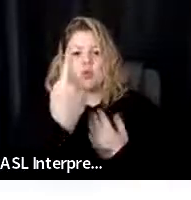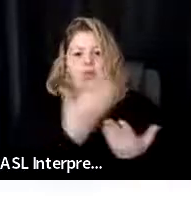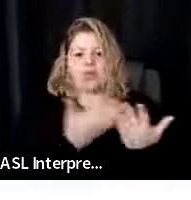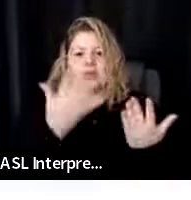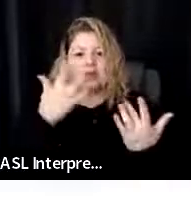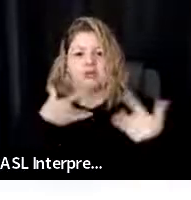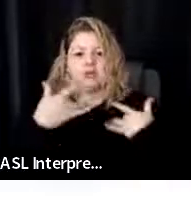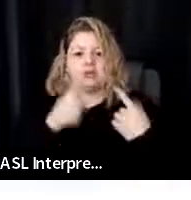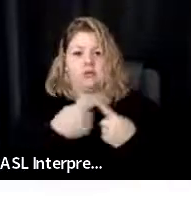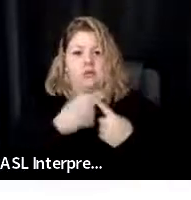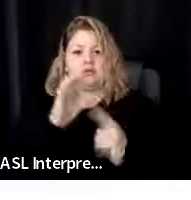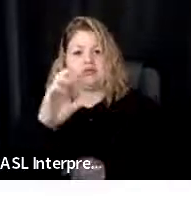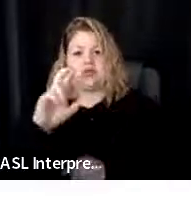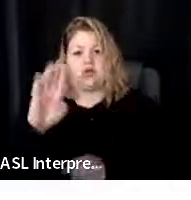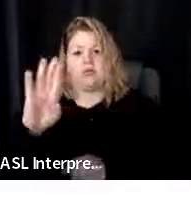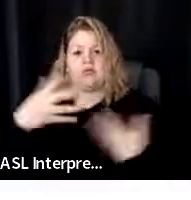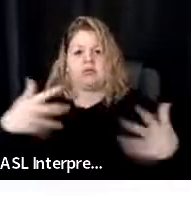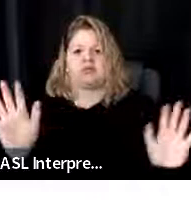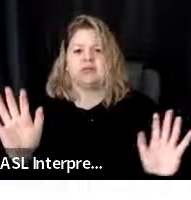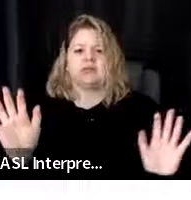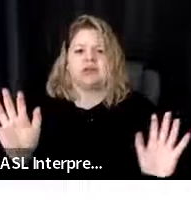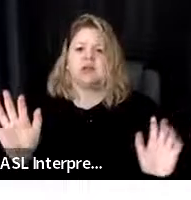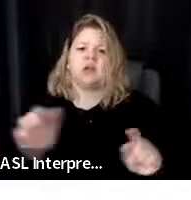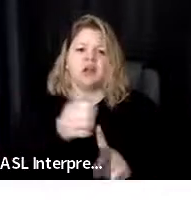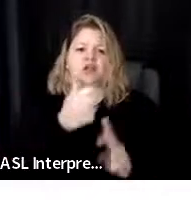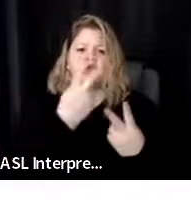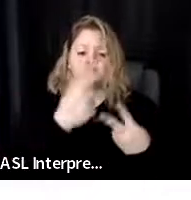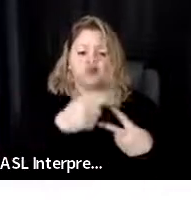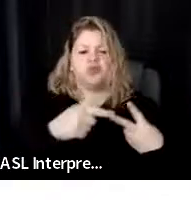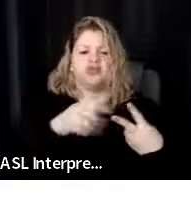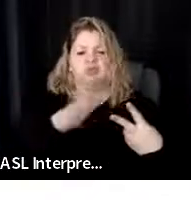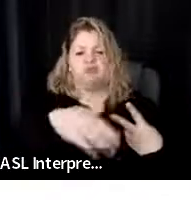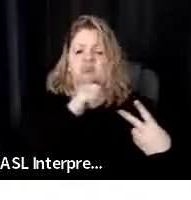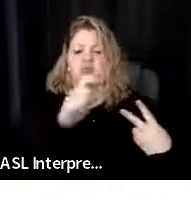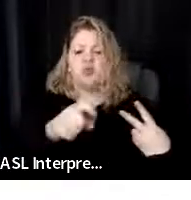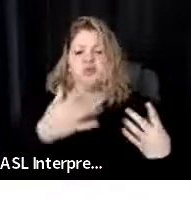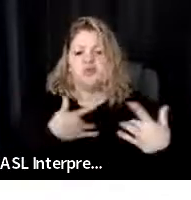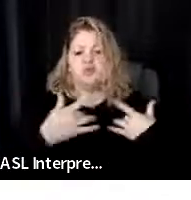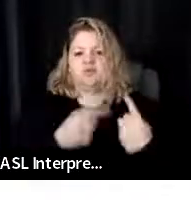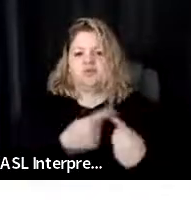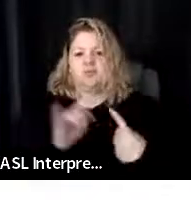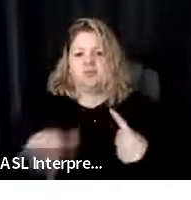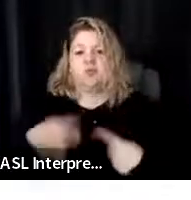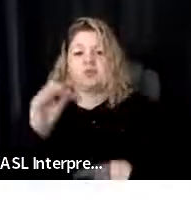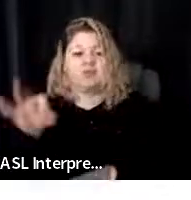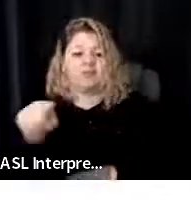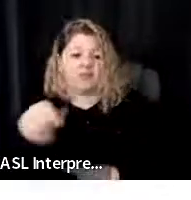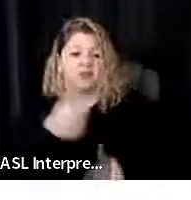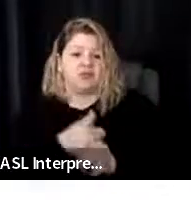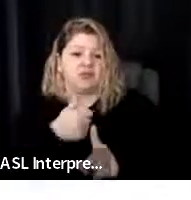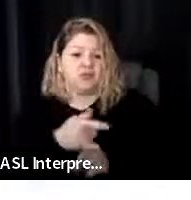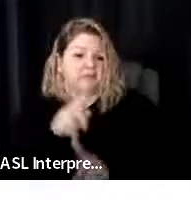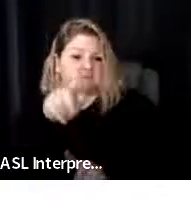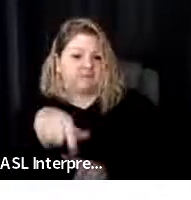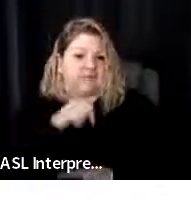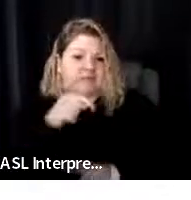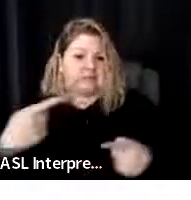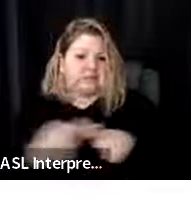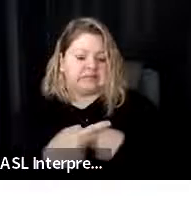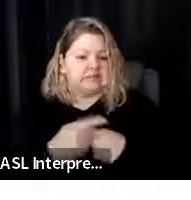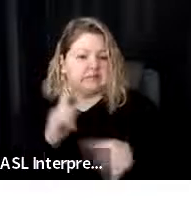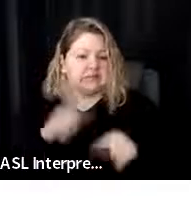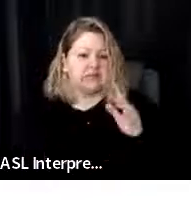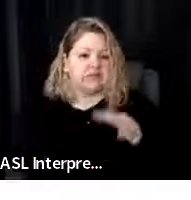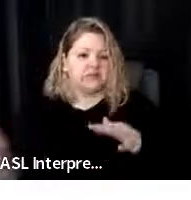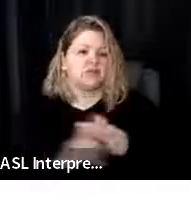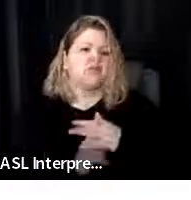extent you have any conflicts, you can reach out to OPAT staff and let them know. But any other questions on these